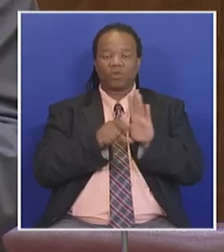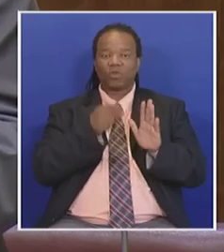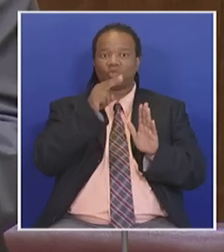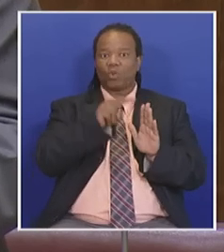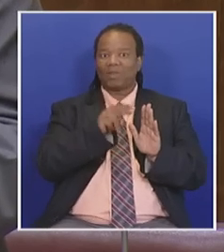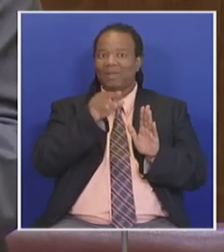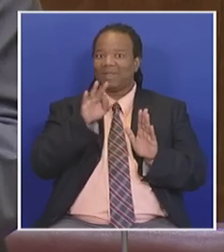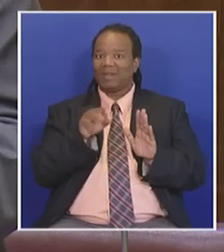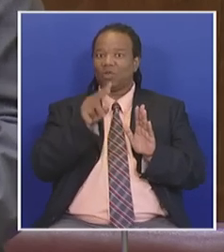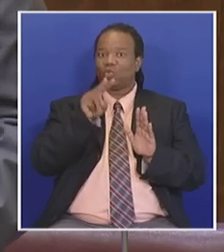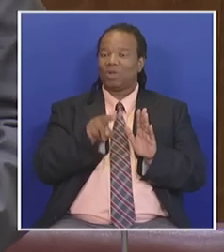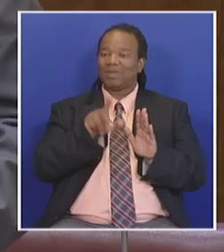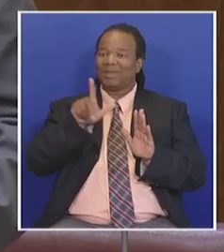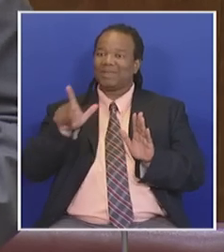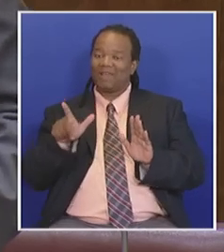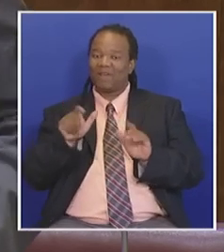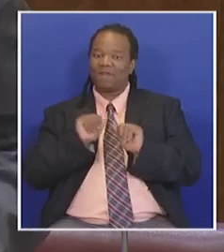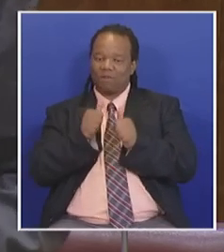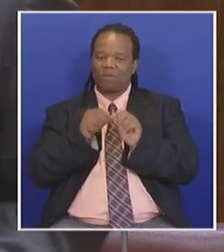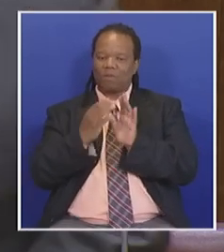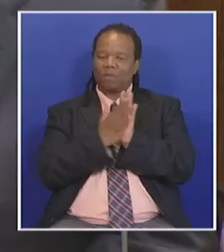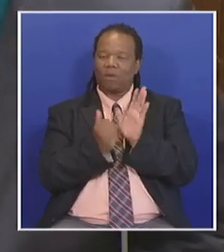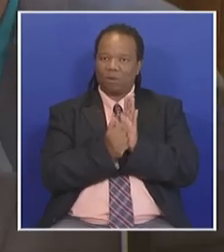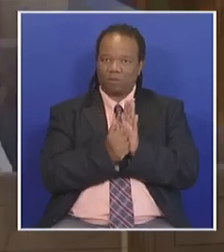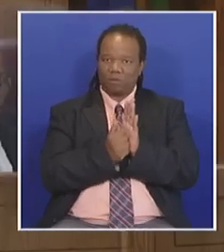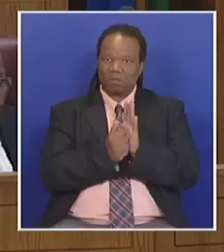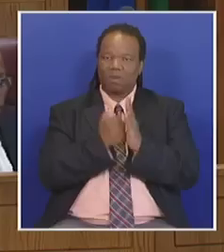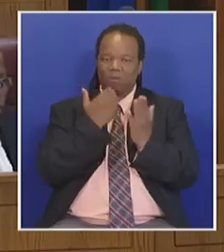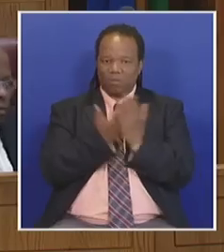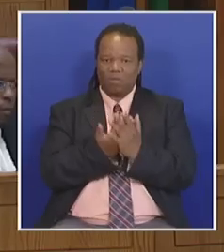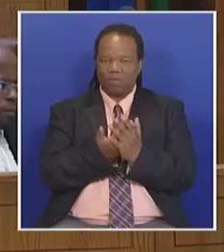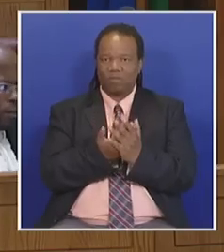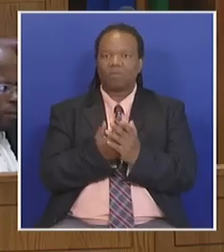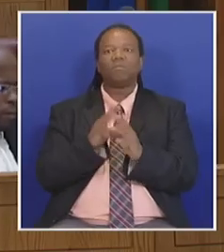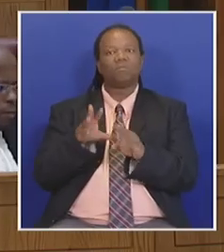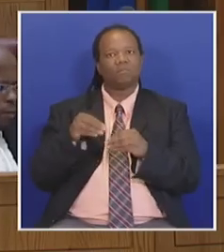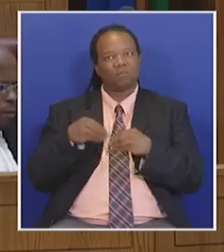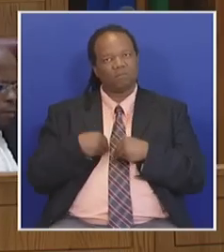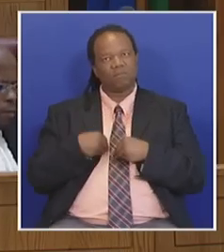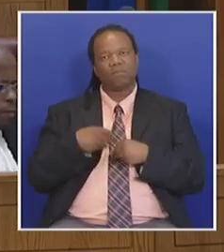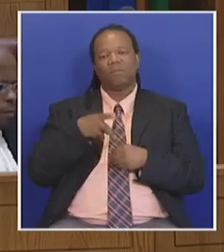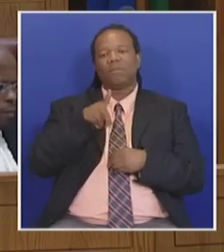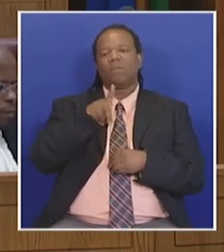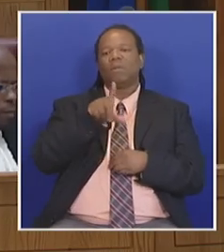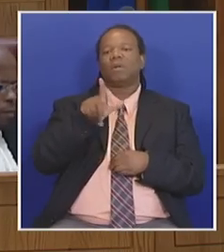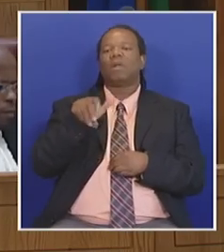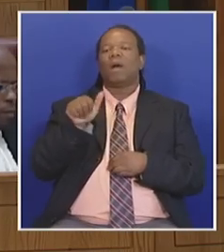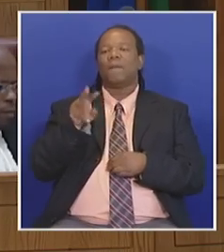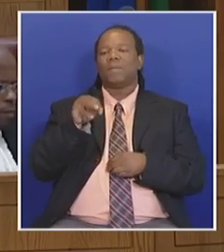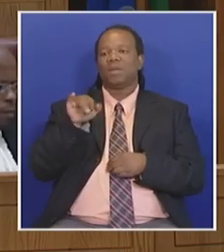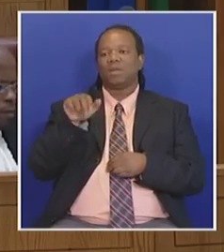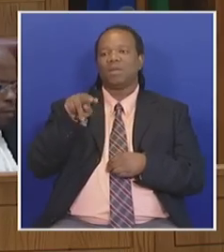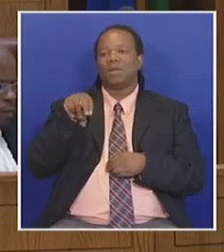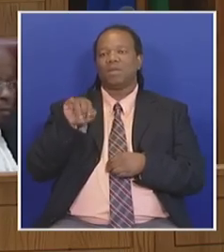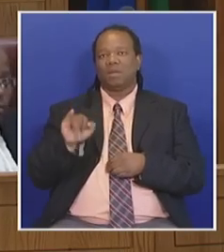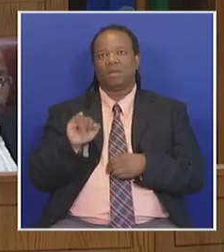of the Disaster Management Act. I so move. Honorable Kaula, Honorable Dlamini, Honorable Manopole. Thank